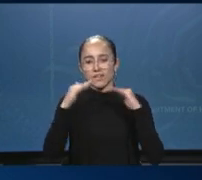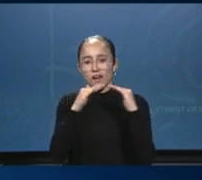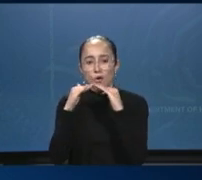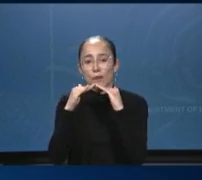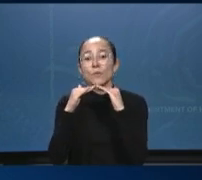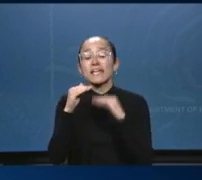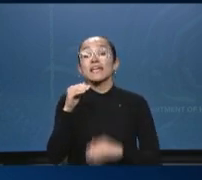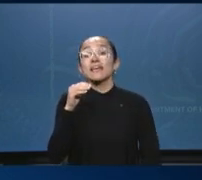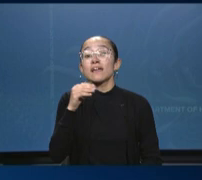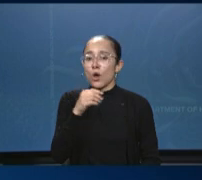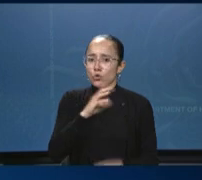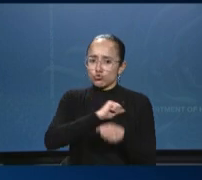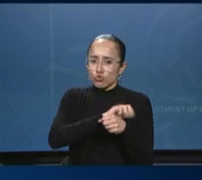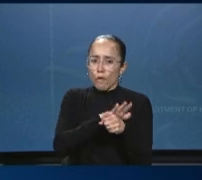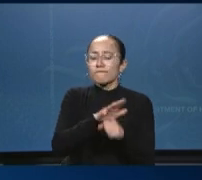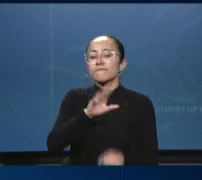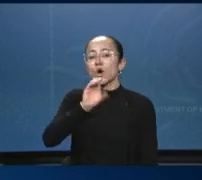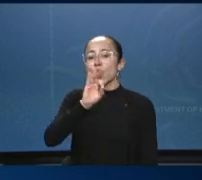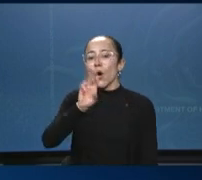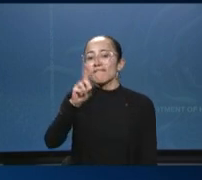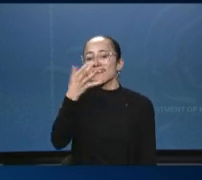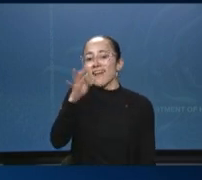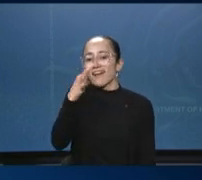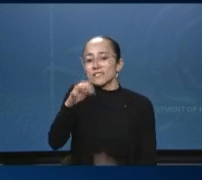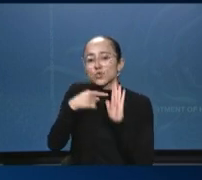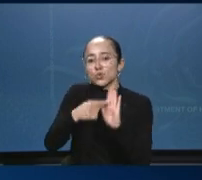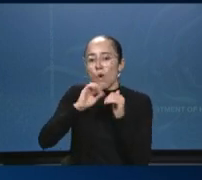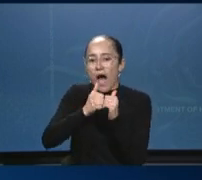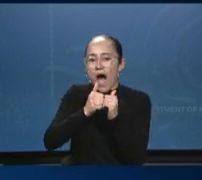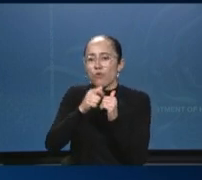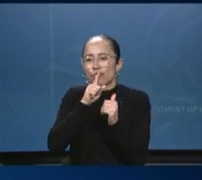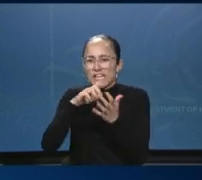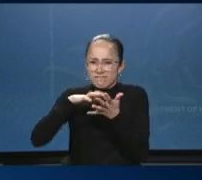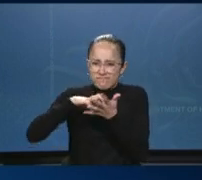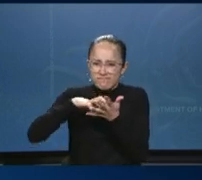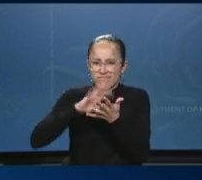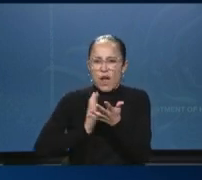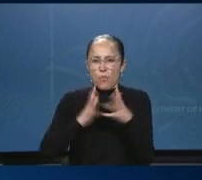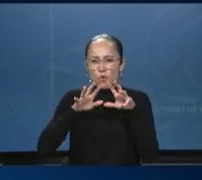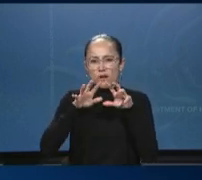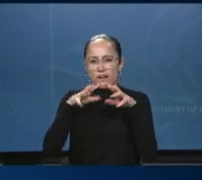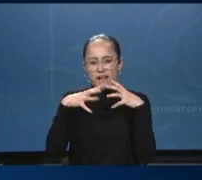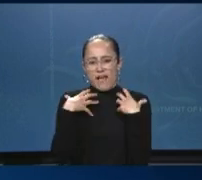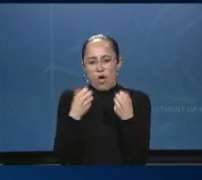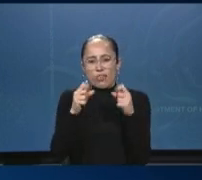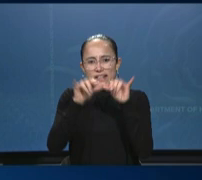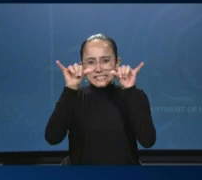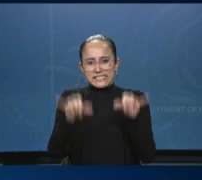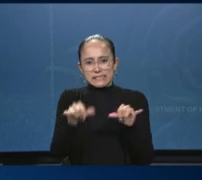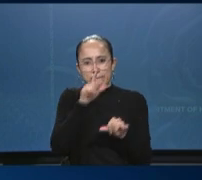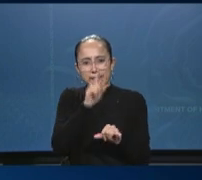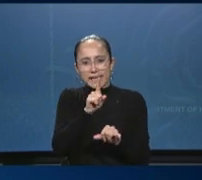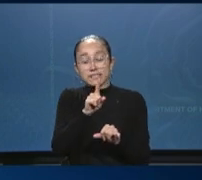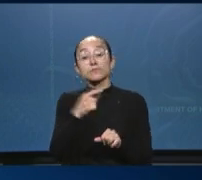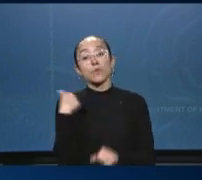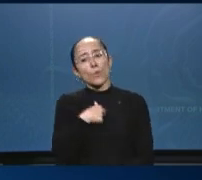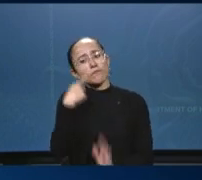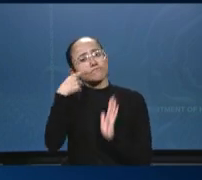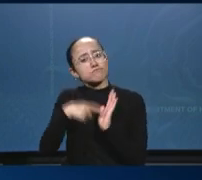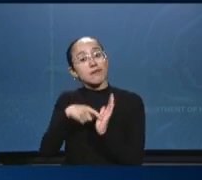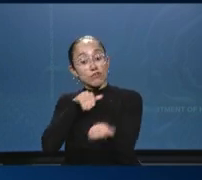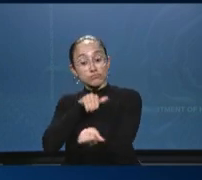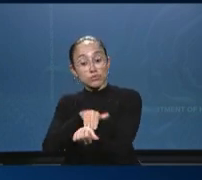also showed how vulnerable and fragile our healthcare system is. But what we have seen is that providers that focused on value and